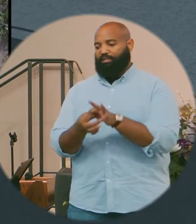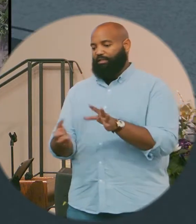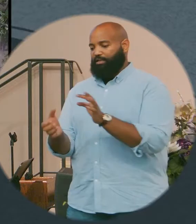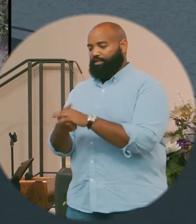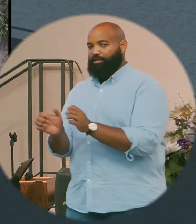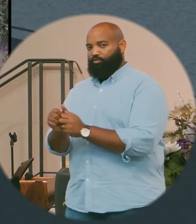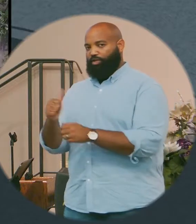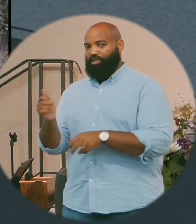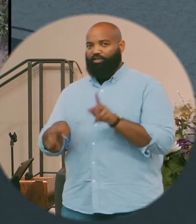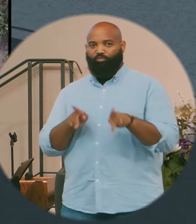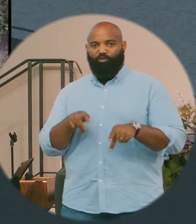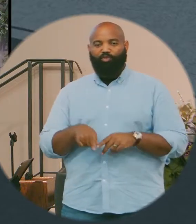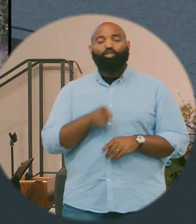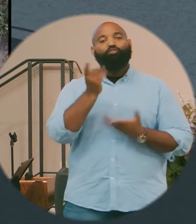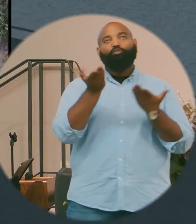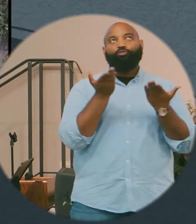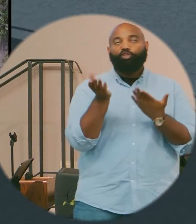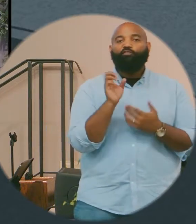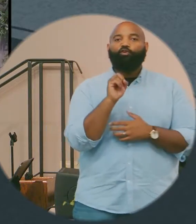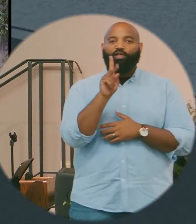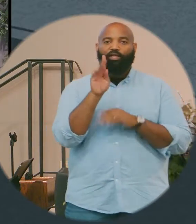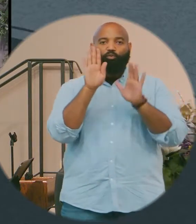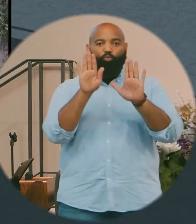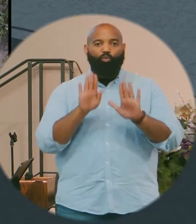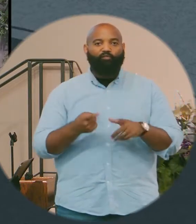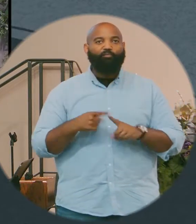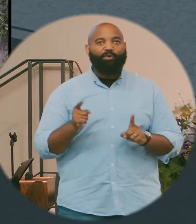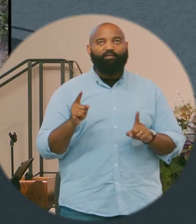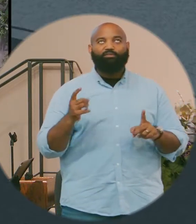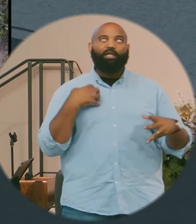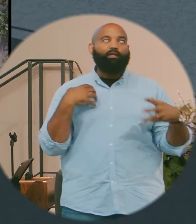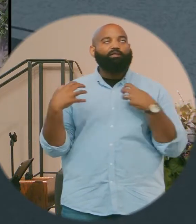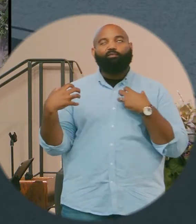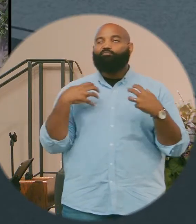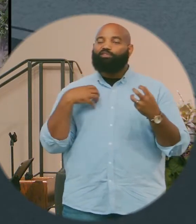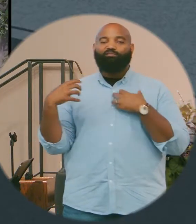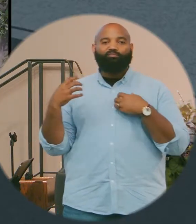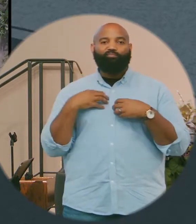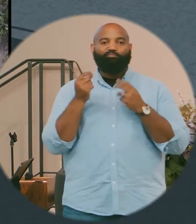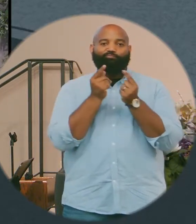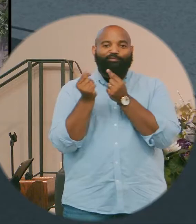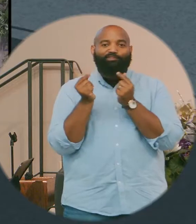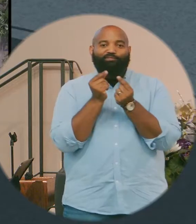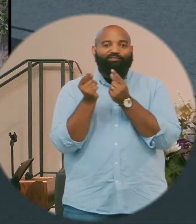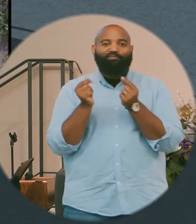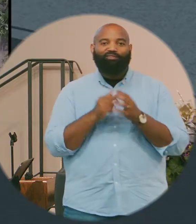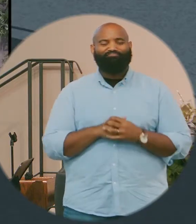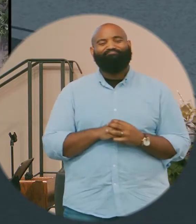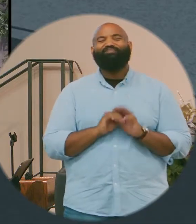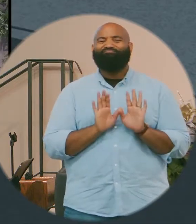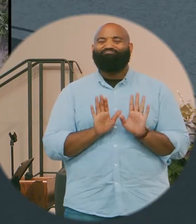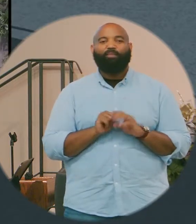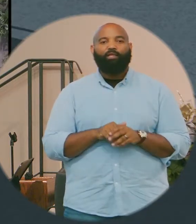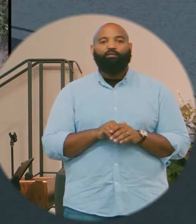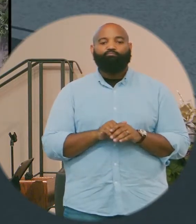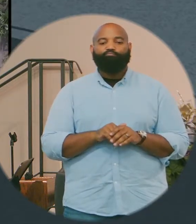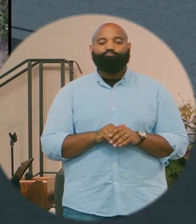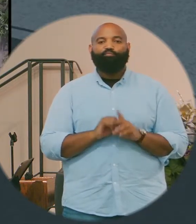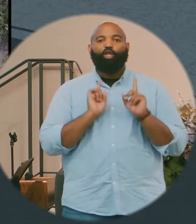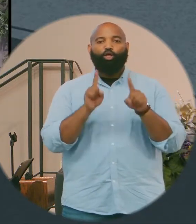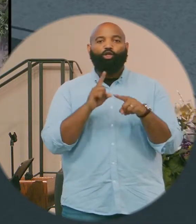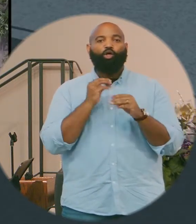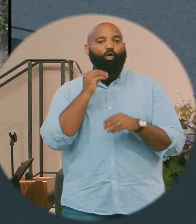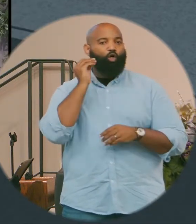the one that's always complaining, or if you're the one that be talking about everybody that come on the screen, then we would rather you stay at